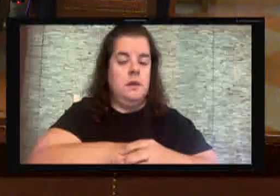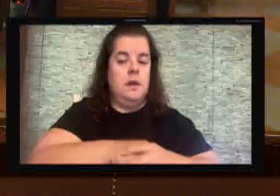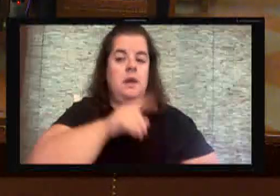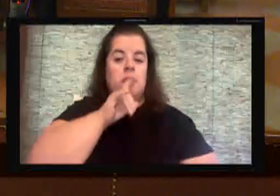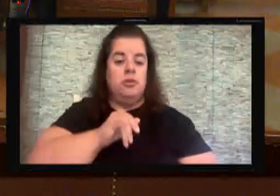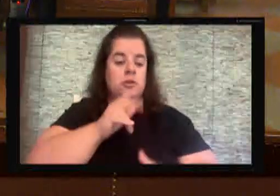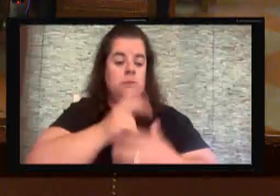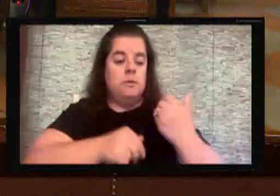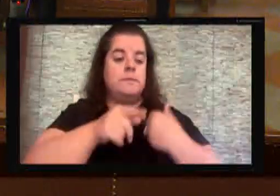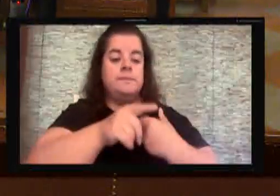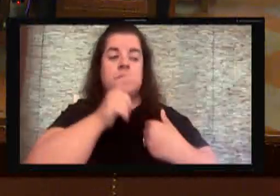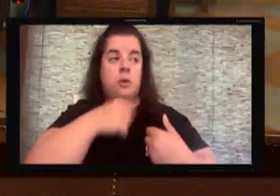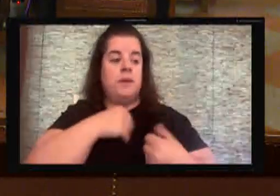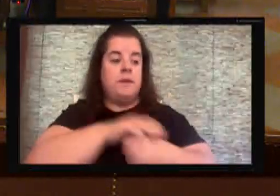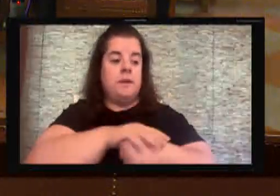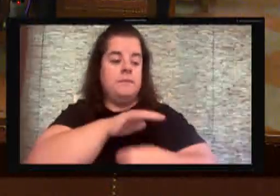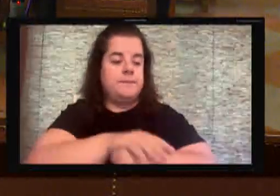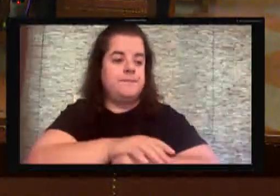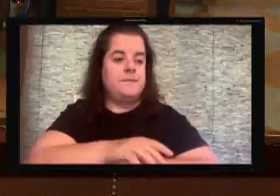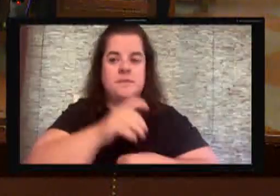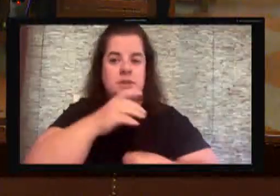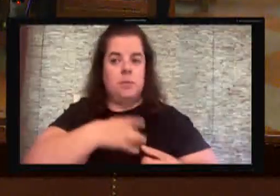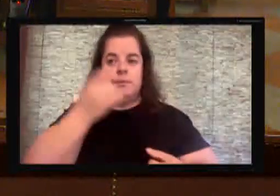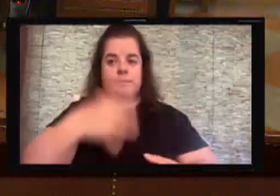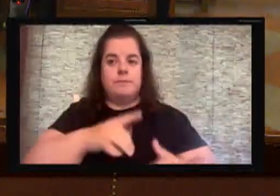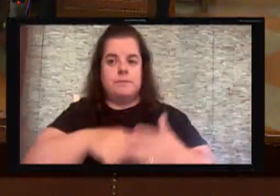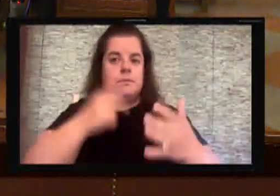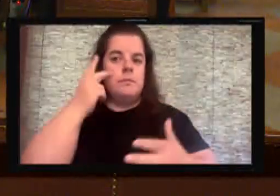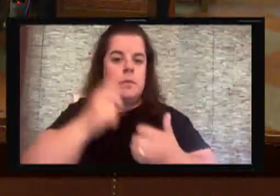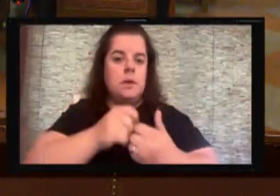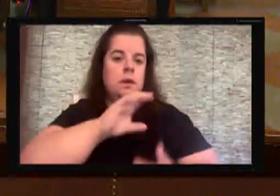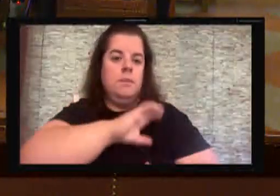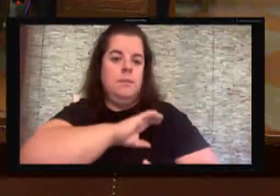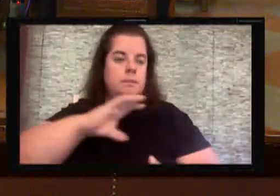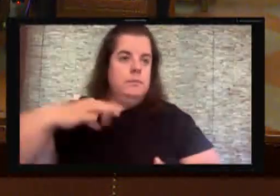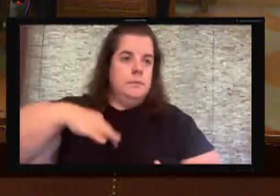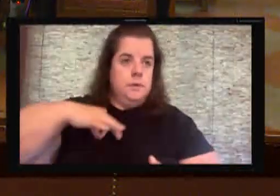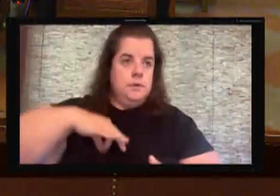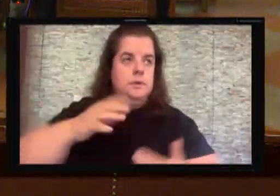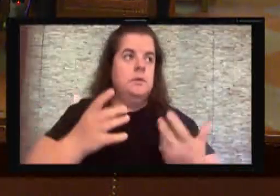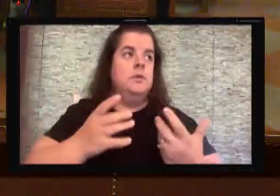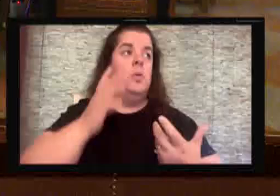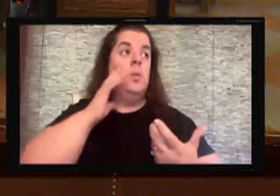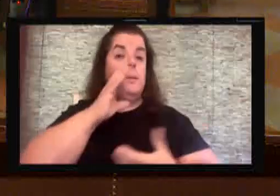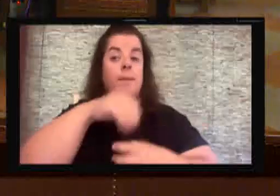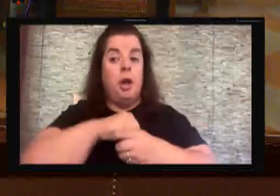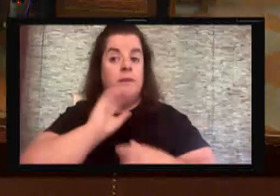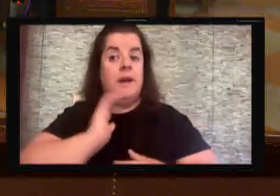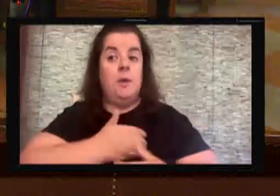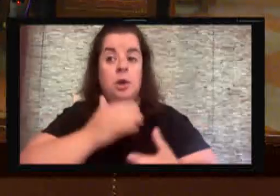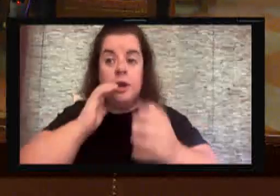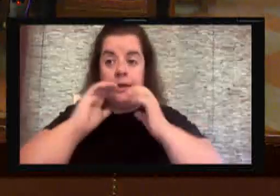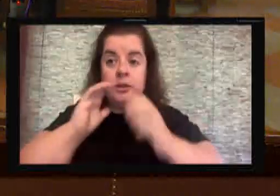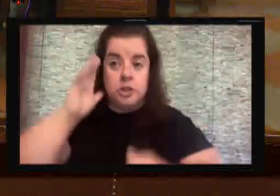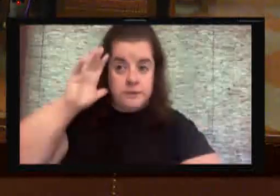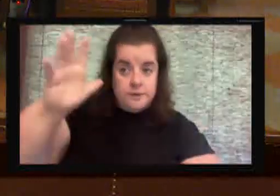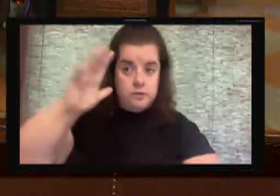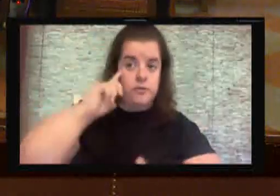don't have a lot of officers in it. I'm not liking what I'm seeing with the Pittsburgh Bureau of Police right now. It will be definitely part of our conversations coming forward in the